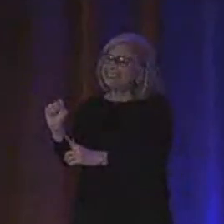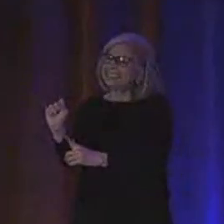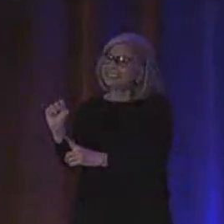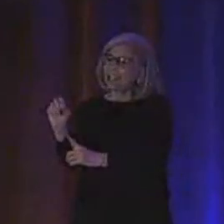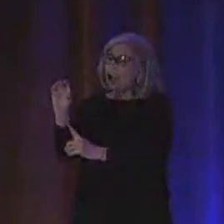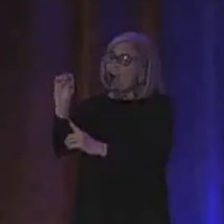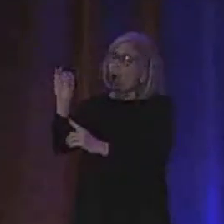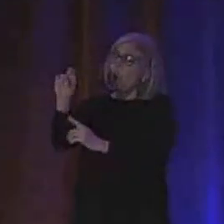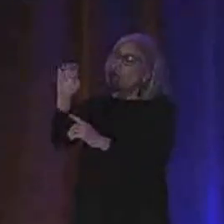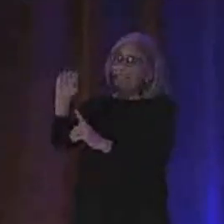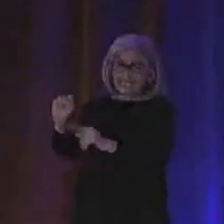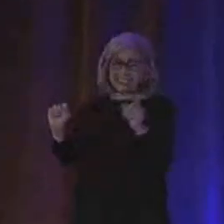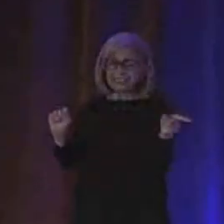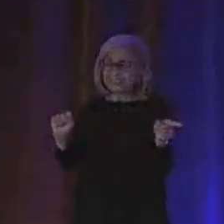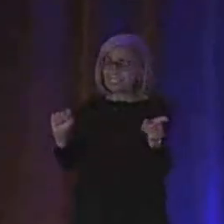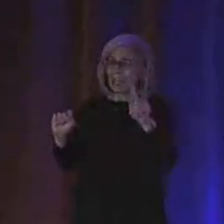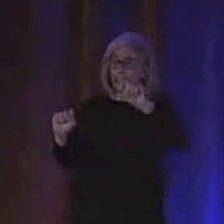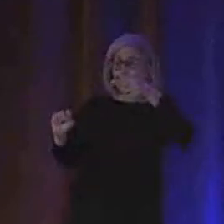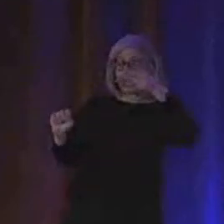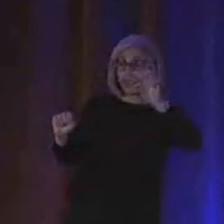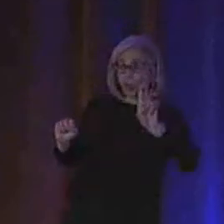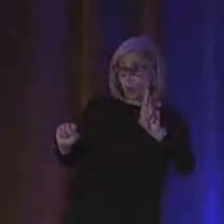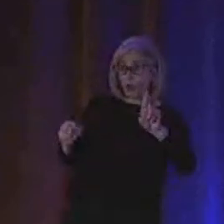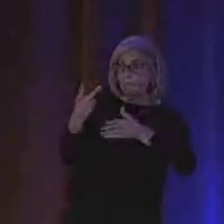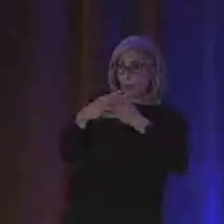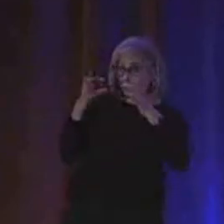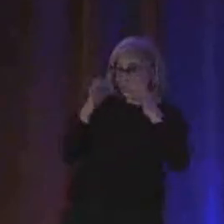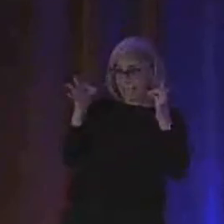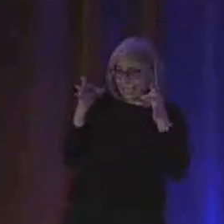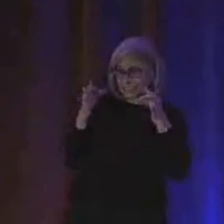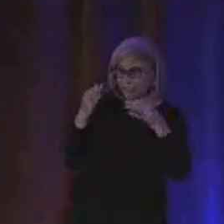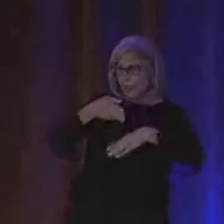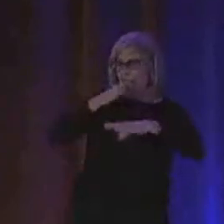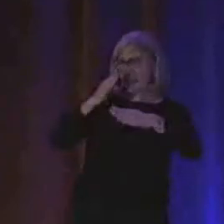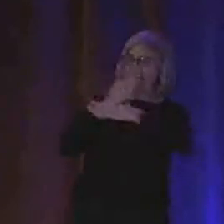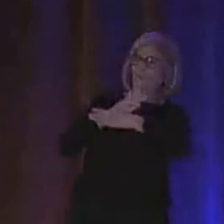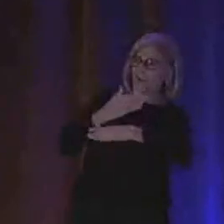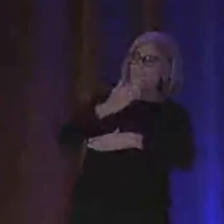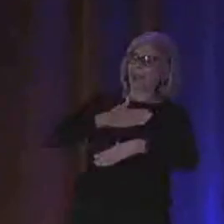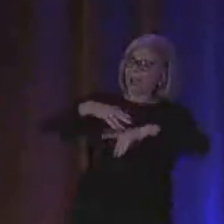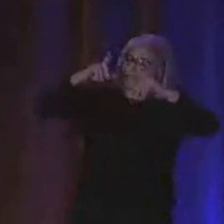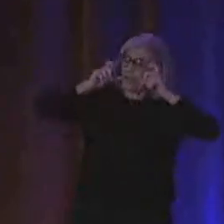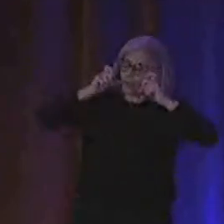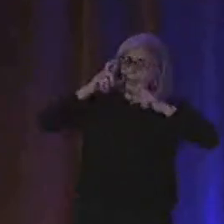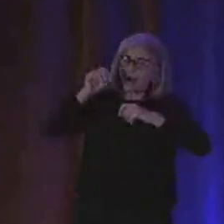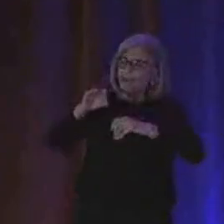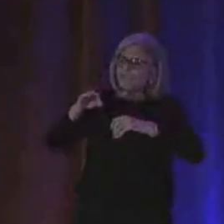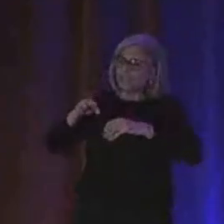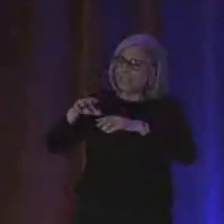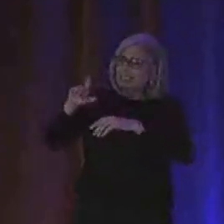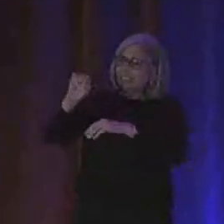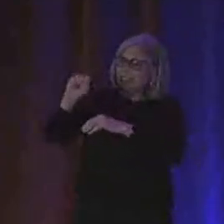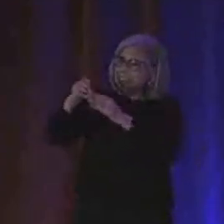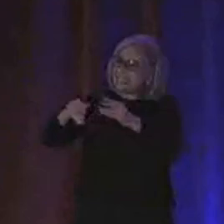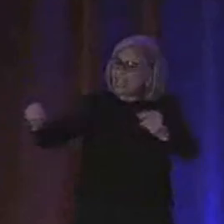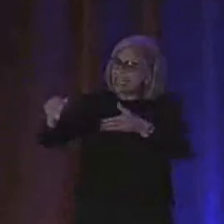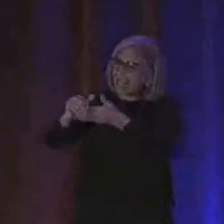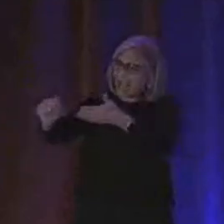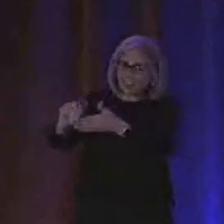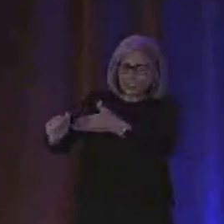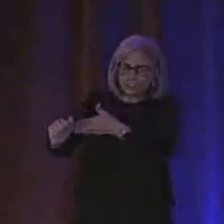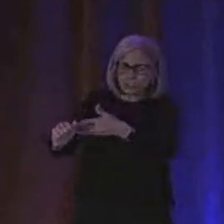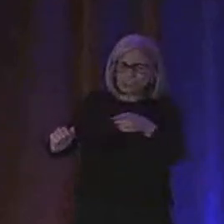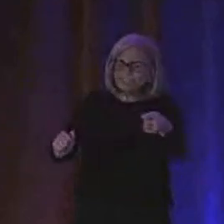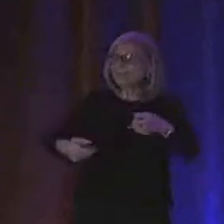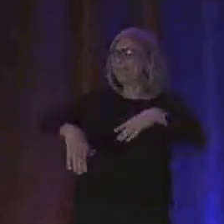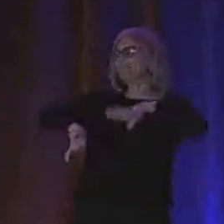Otis and Thor has learned to interfere with my photographs of sand dollars. Thor is very